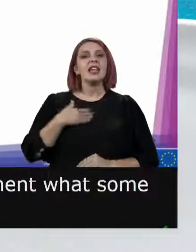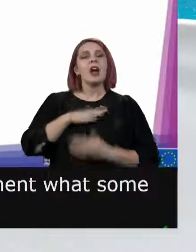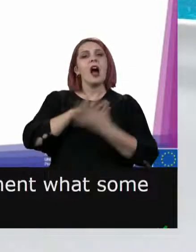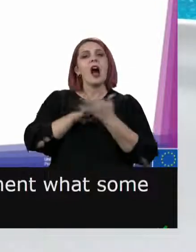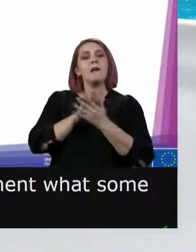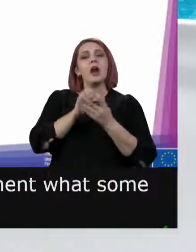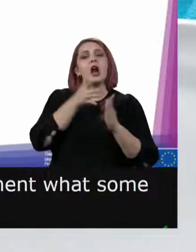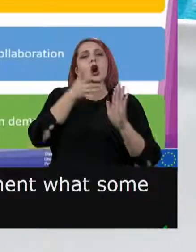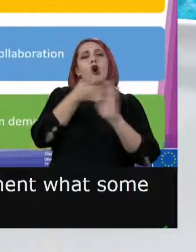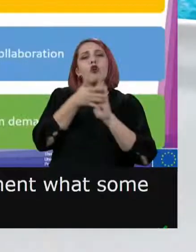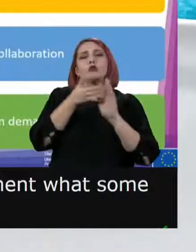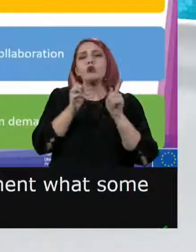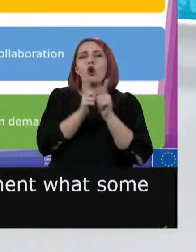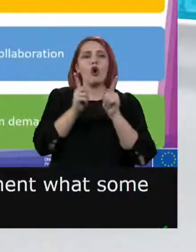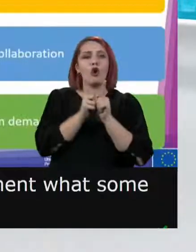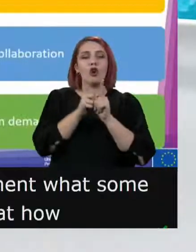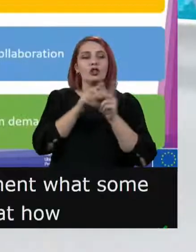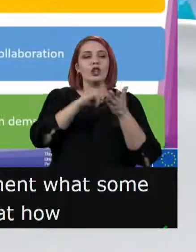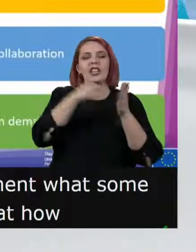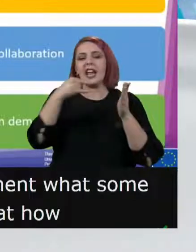start to look at how they were applied.